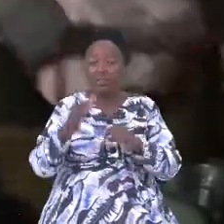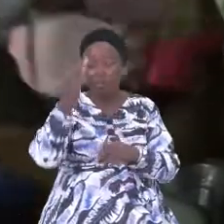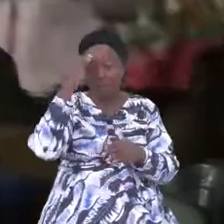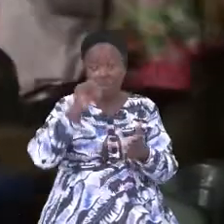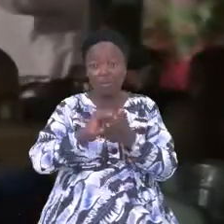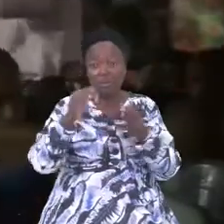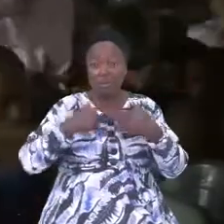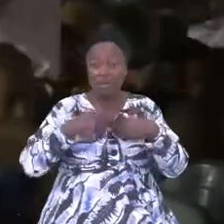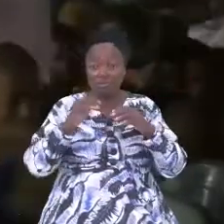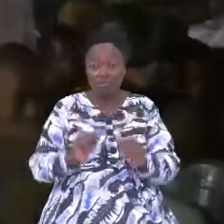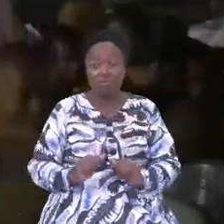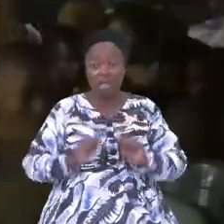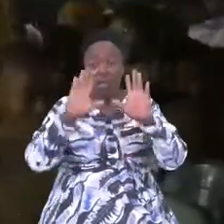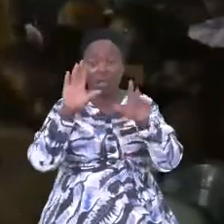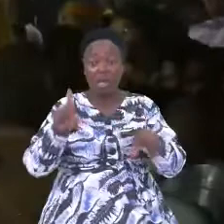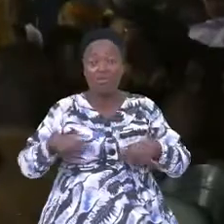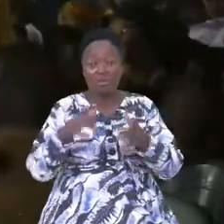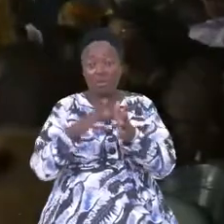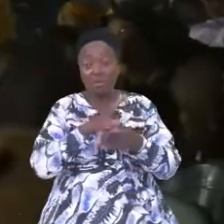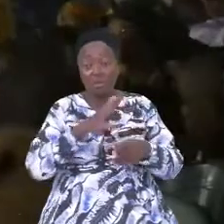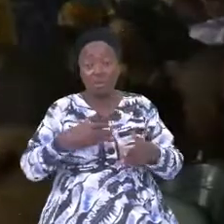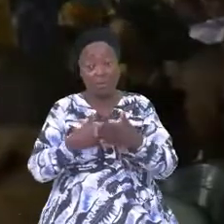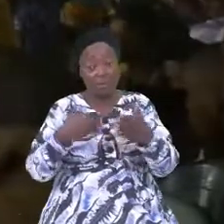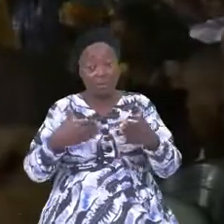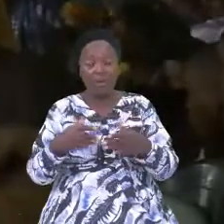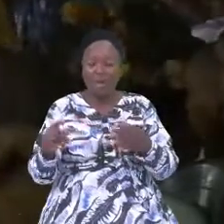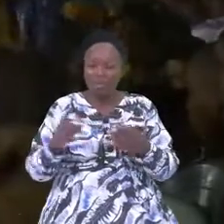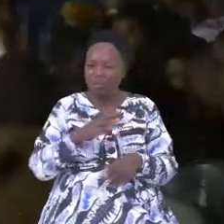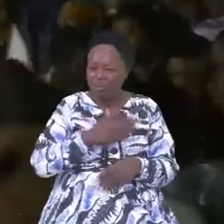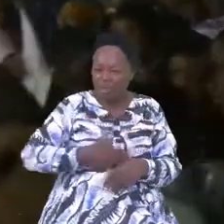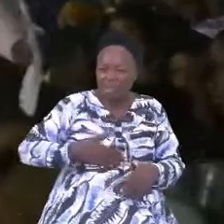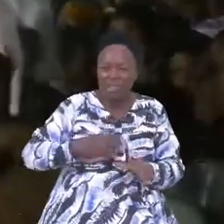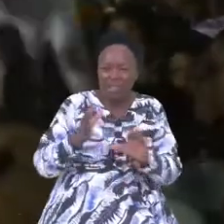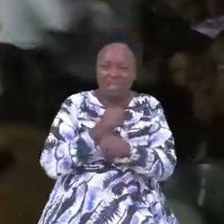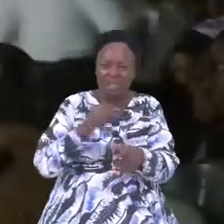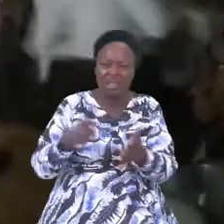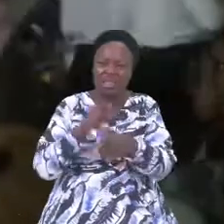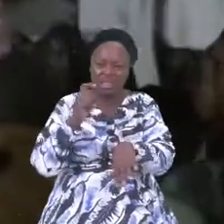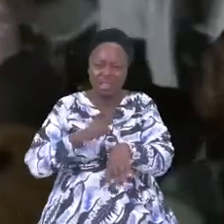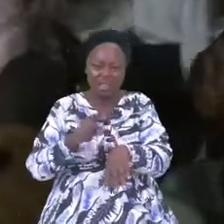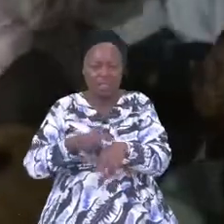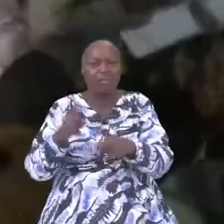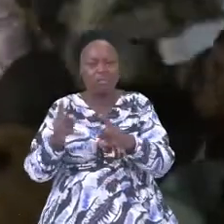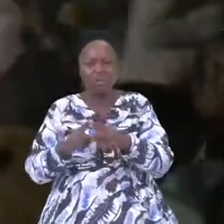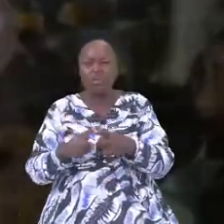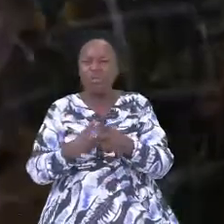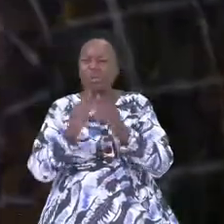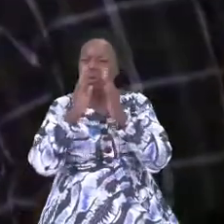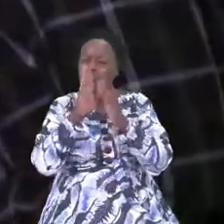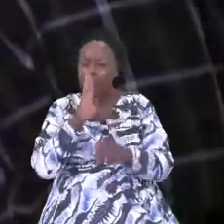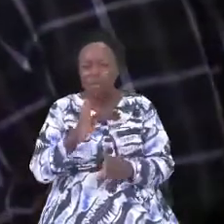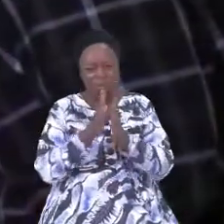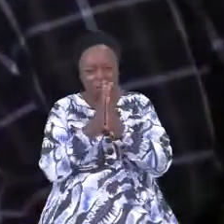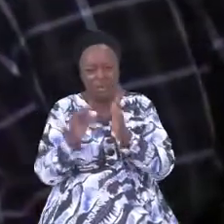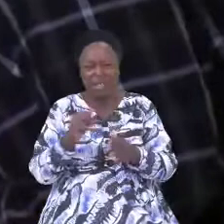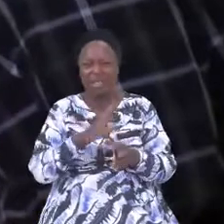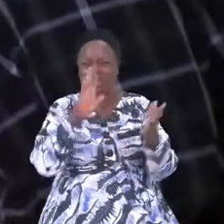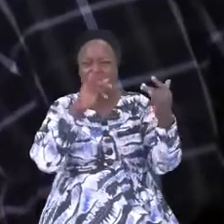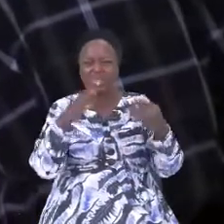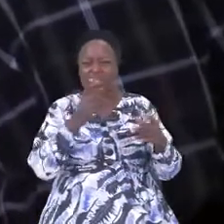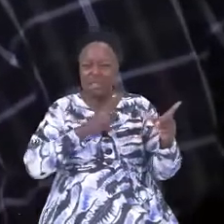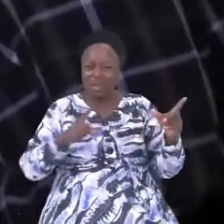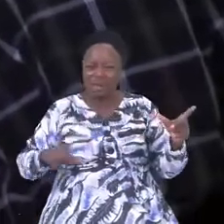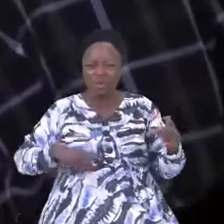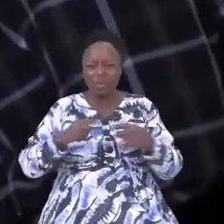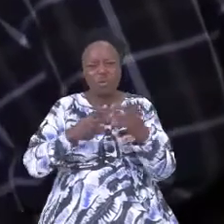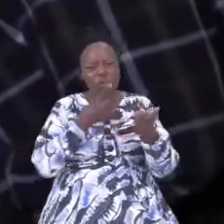It's a journey forward. The decision that you have made is a decision that will take you to the